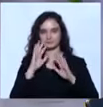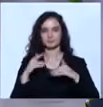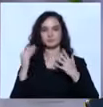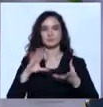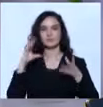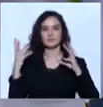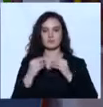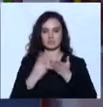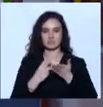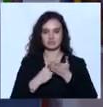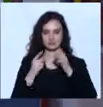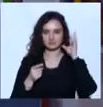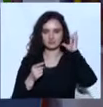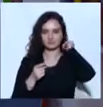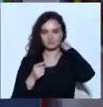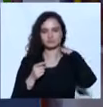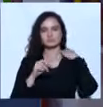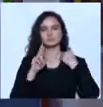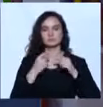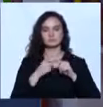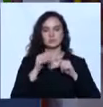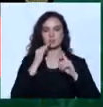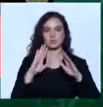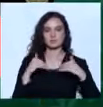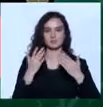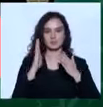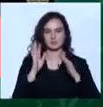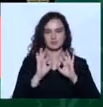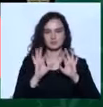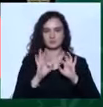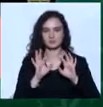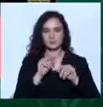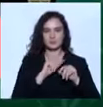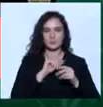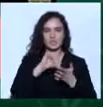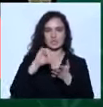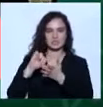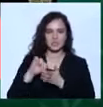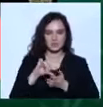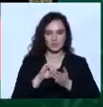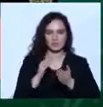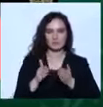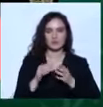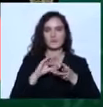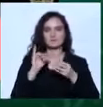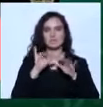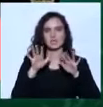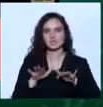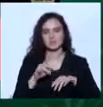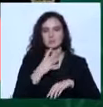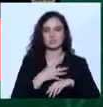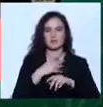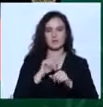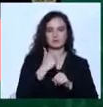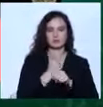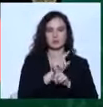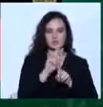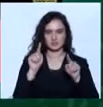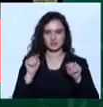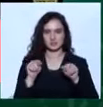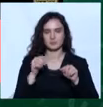of the book. Of course. Then after that, we'll look at the characters, the setting, and some main themes